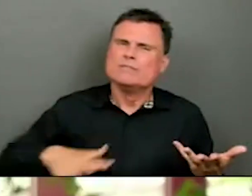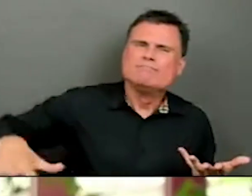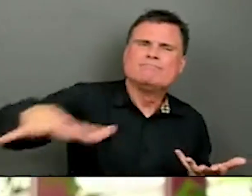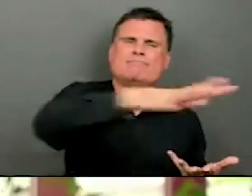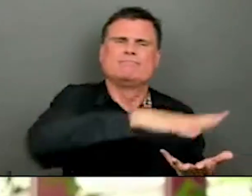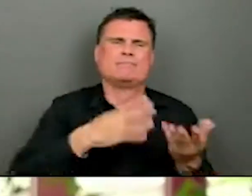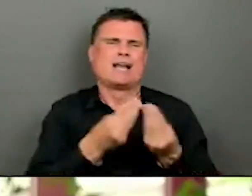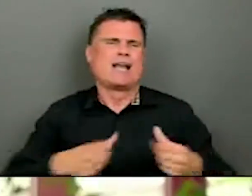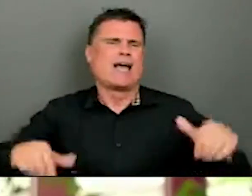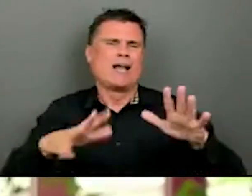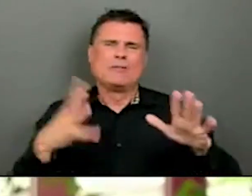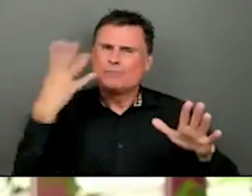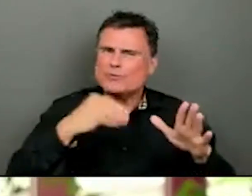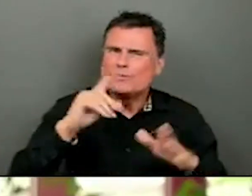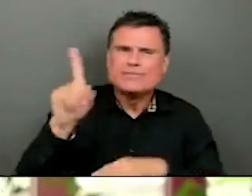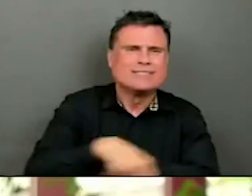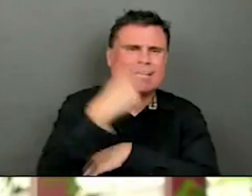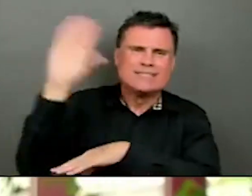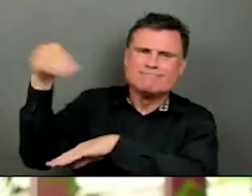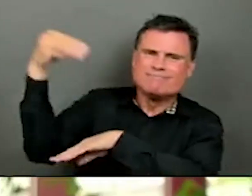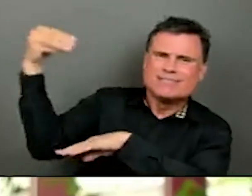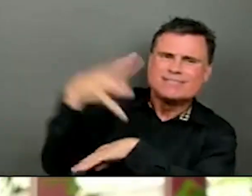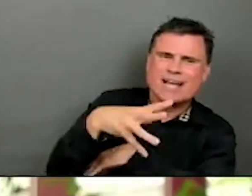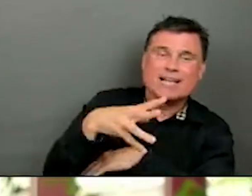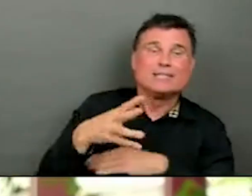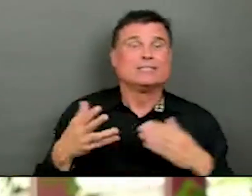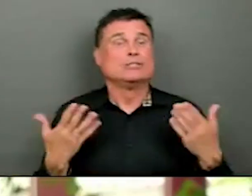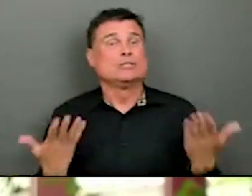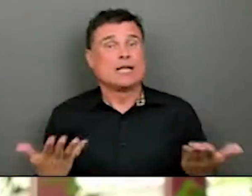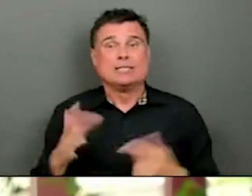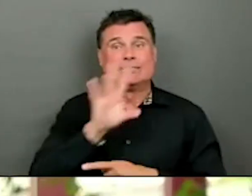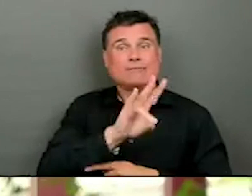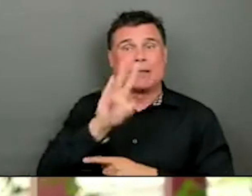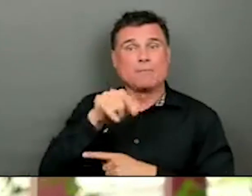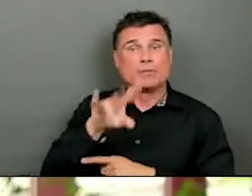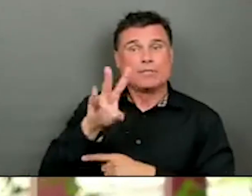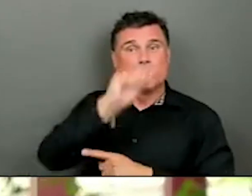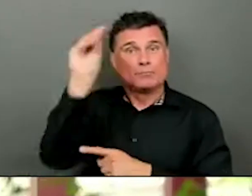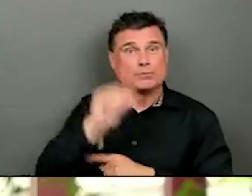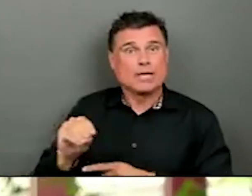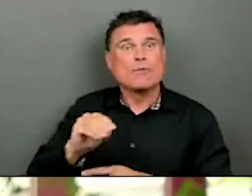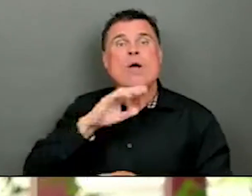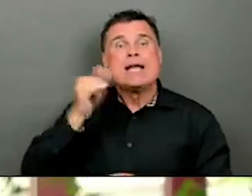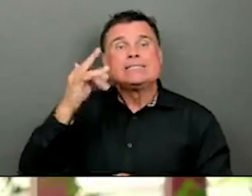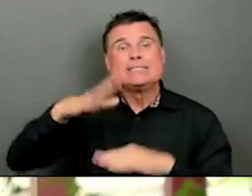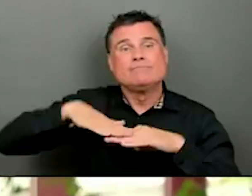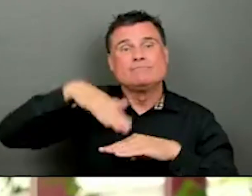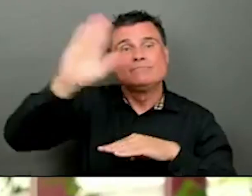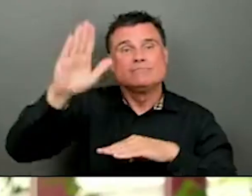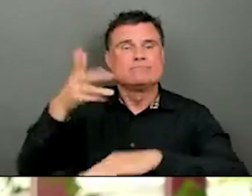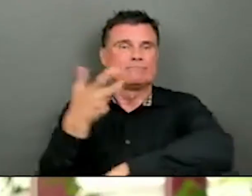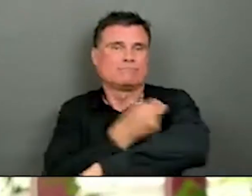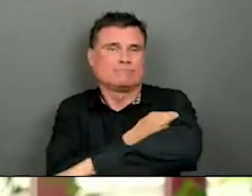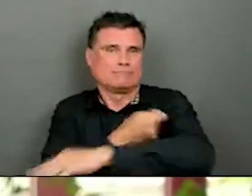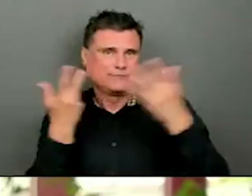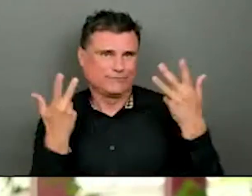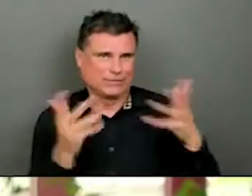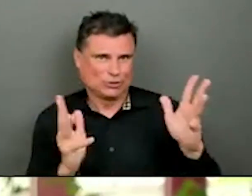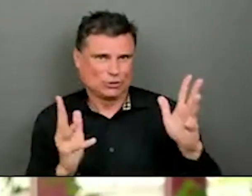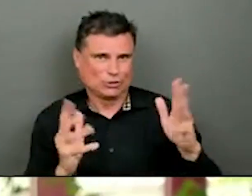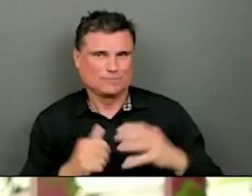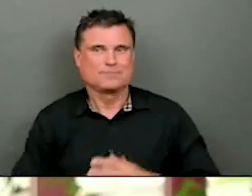As of today, here in British Columbia, 77.7% of all adults have been immunized against COVID-19,